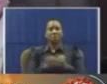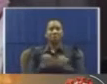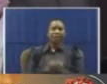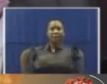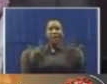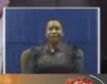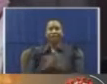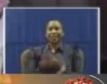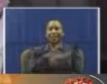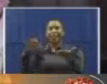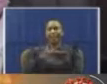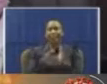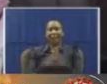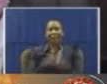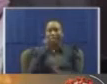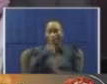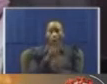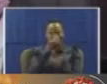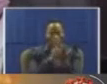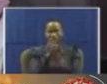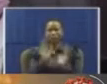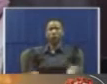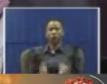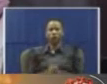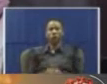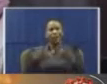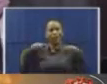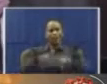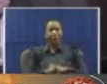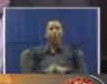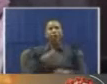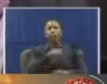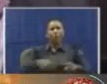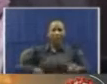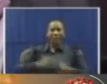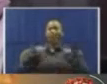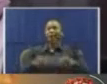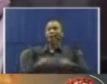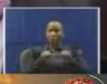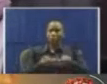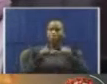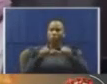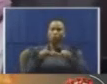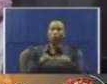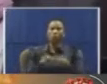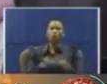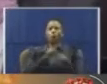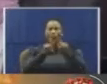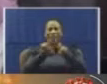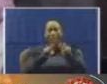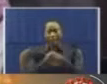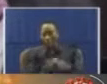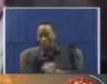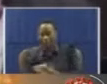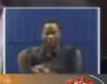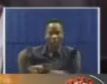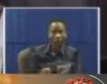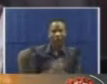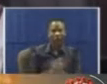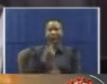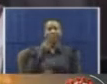is intact. Chairperson, the president cannot continue evading critical questions that have resulted from